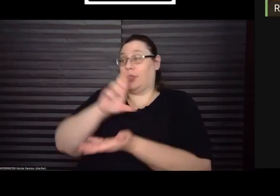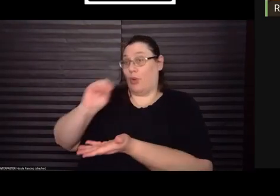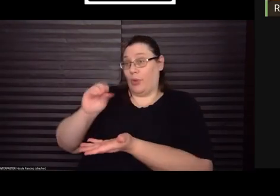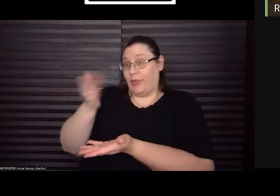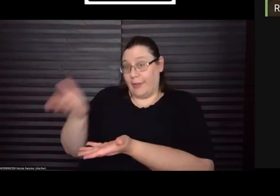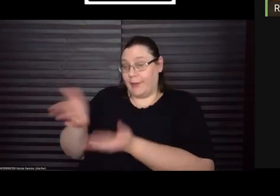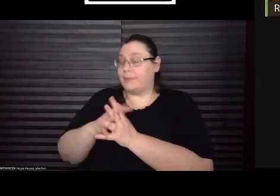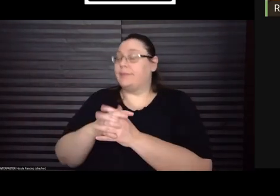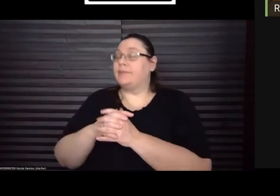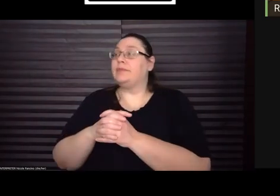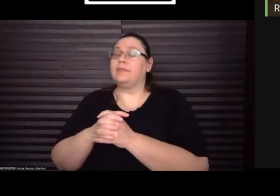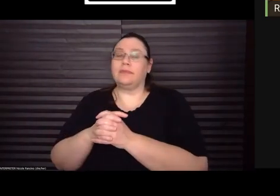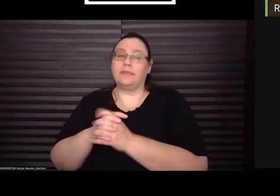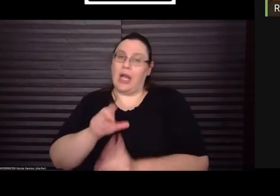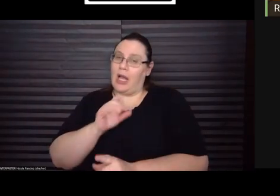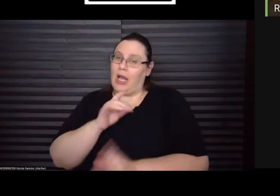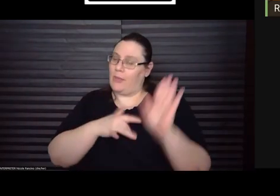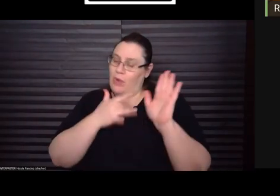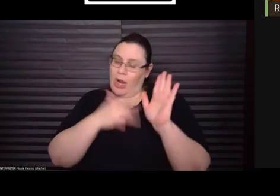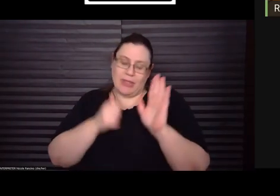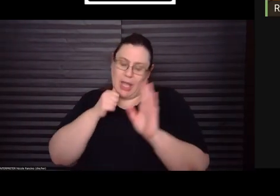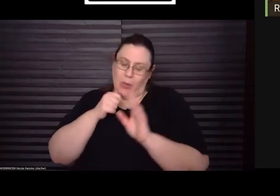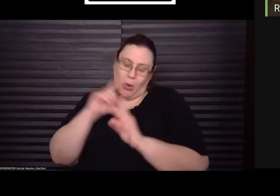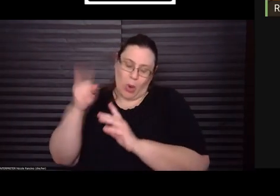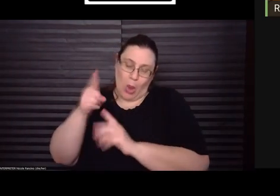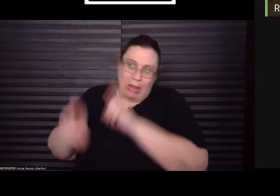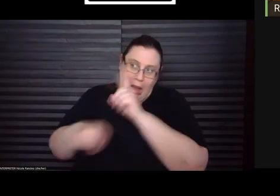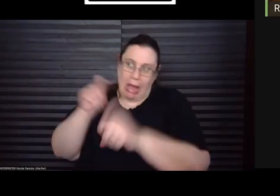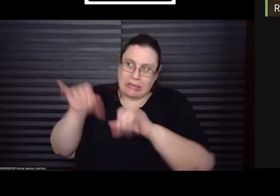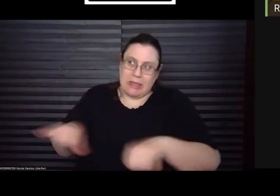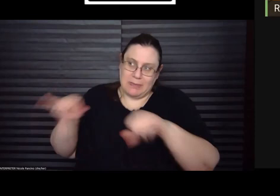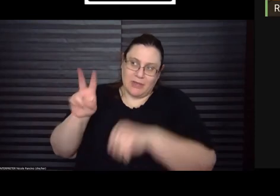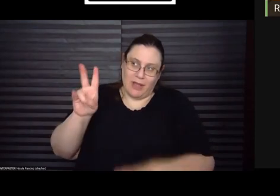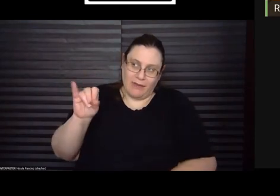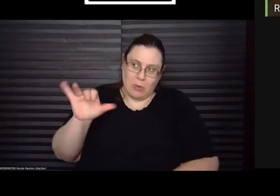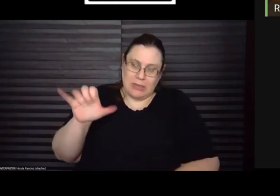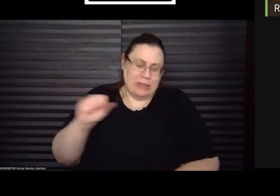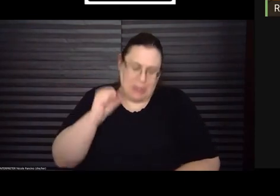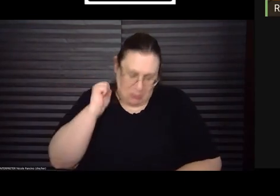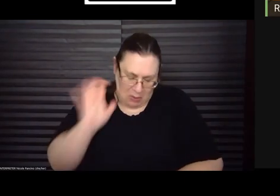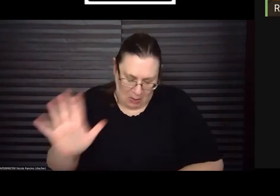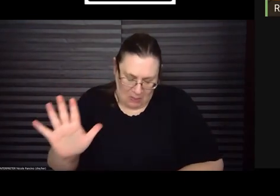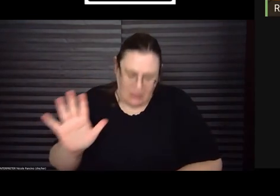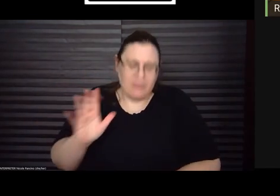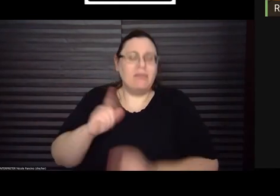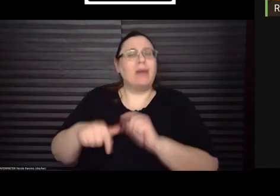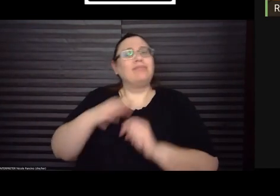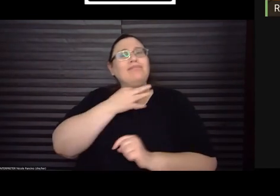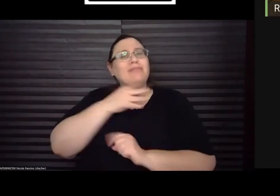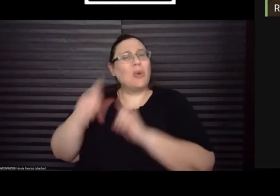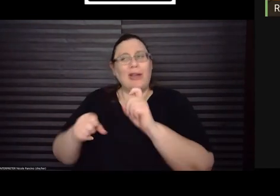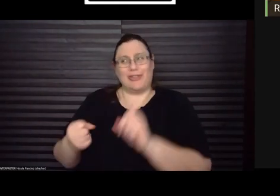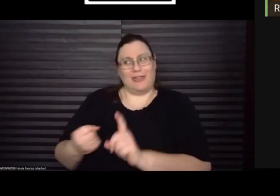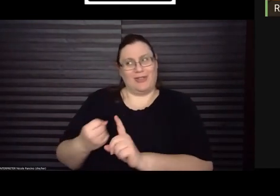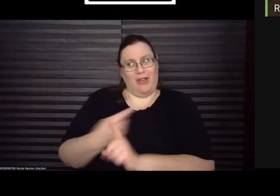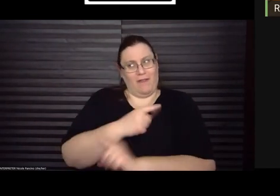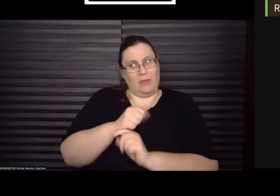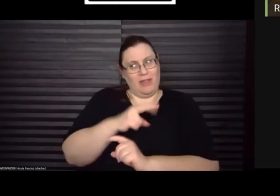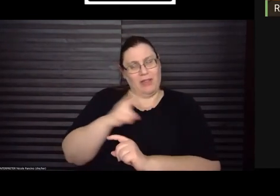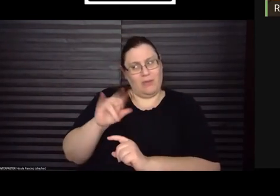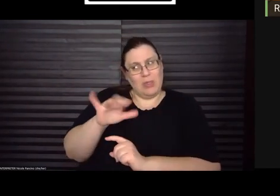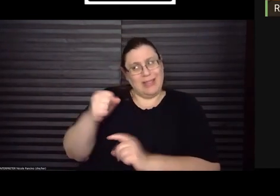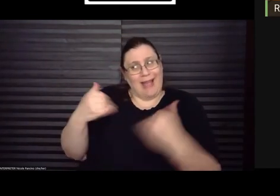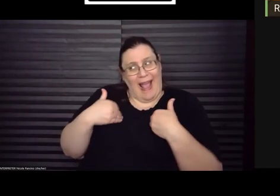Ruth, I promise not to just ask you about voices, but I really have questions. I have nothing to do with